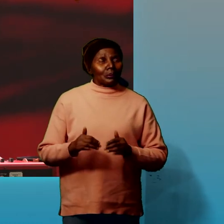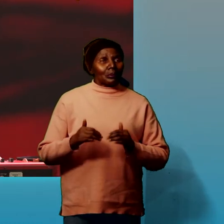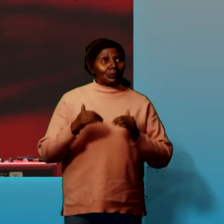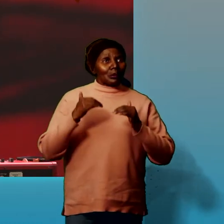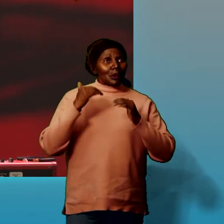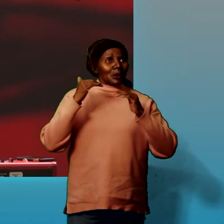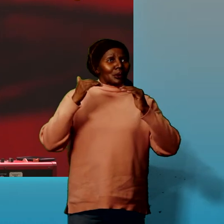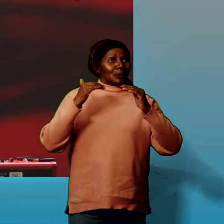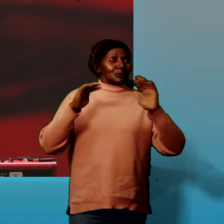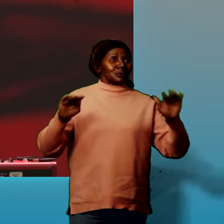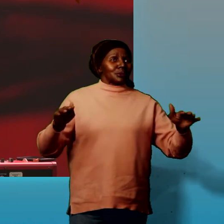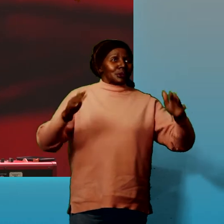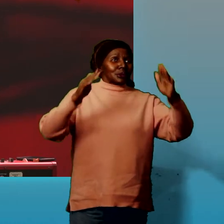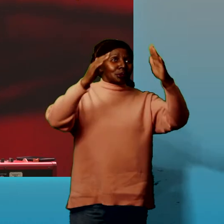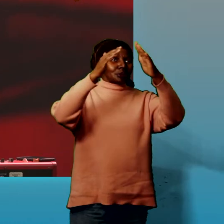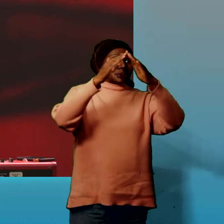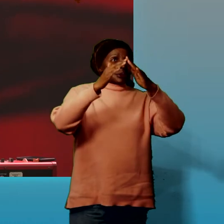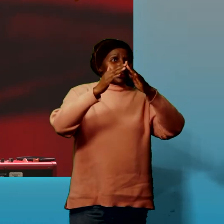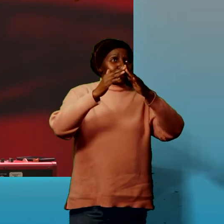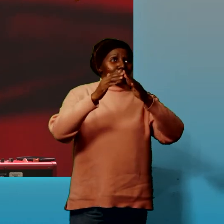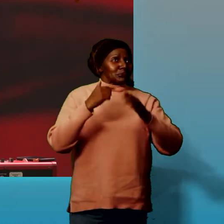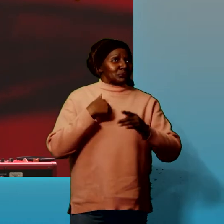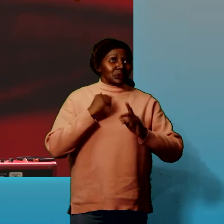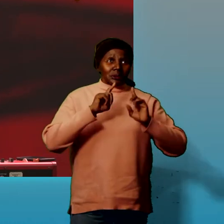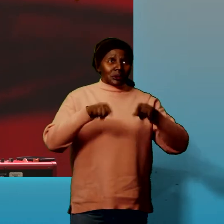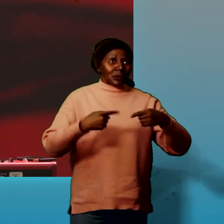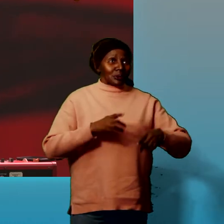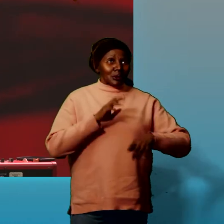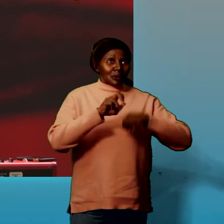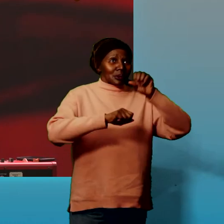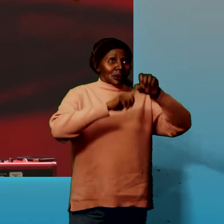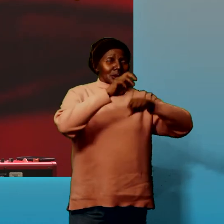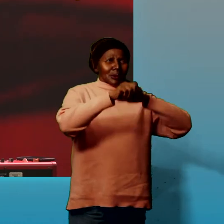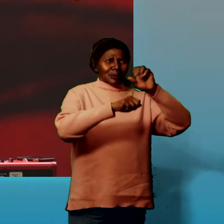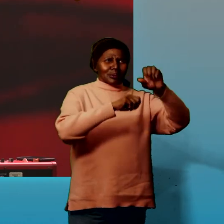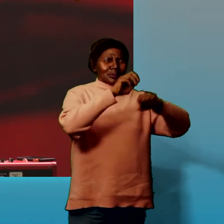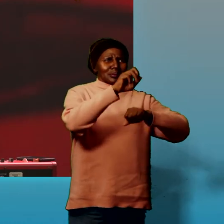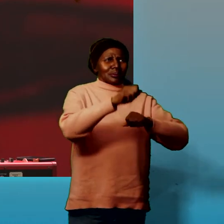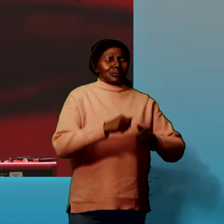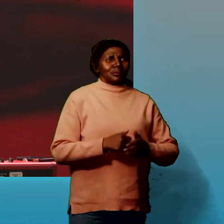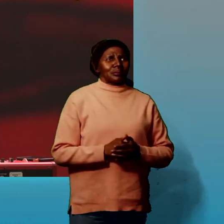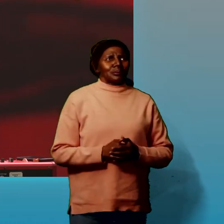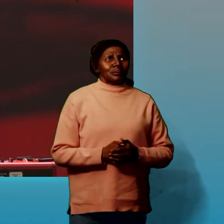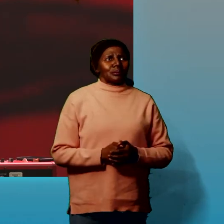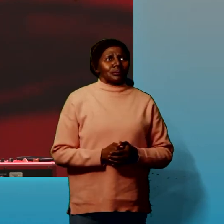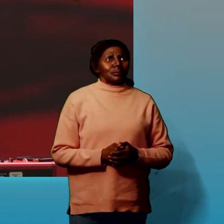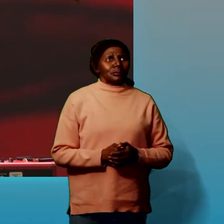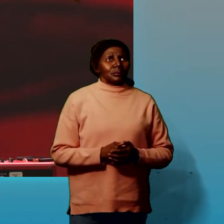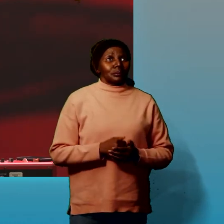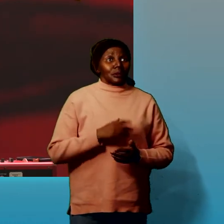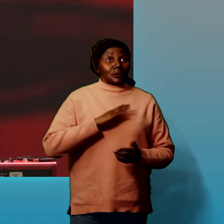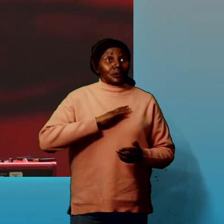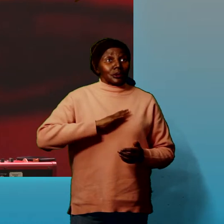the mountain I could not climb. In